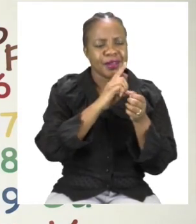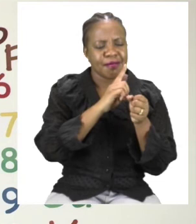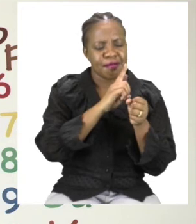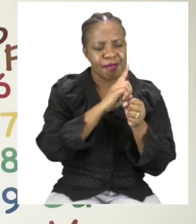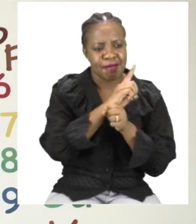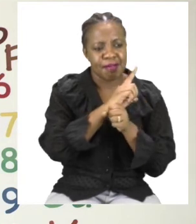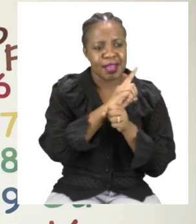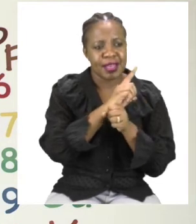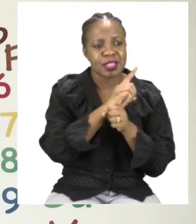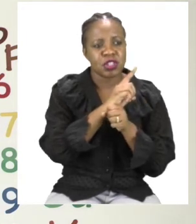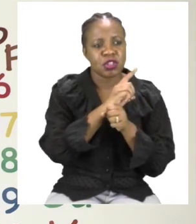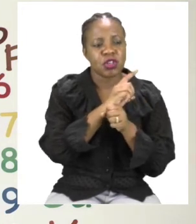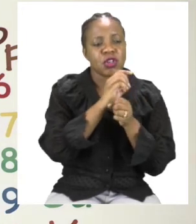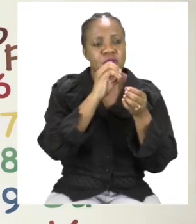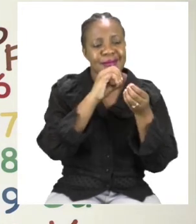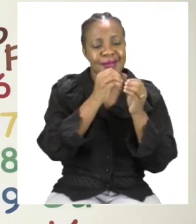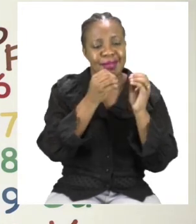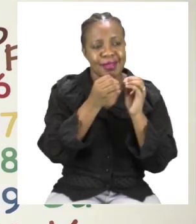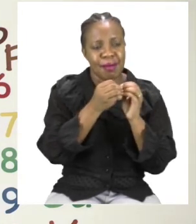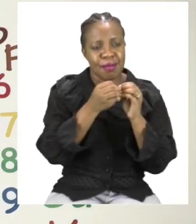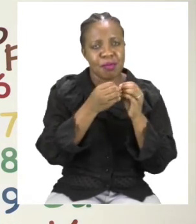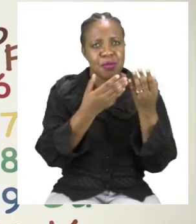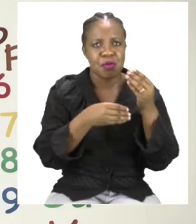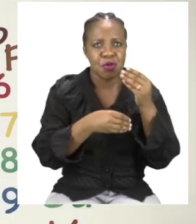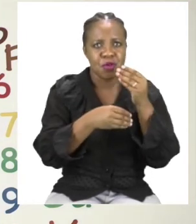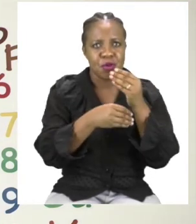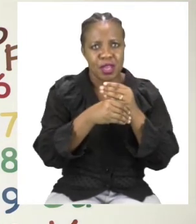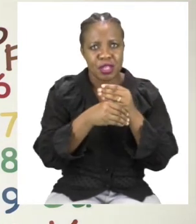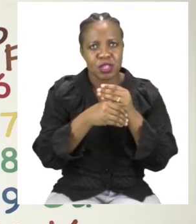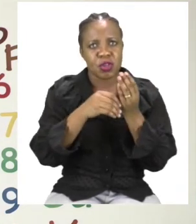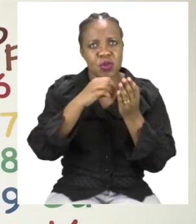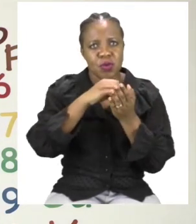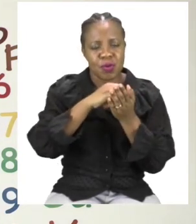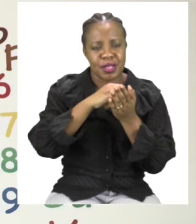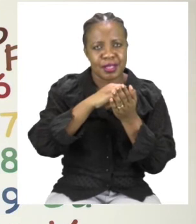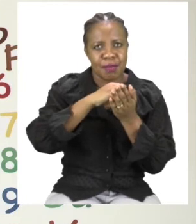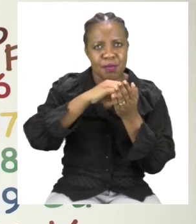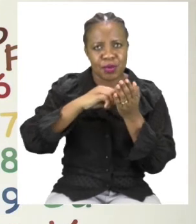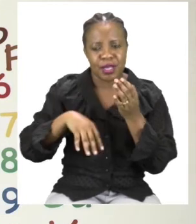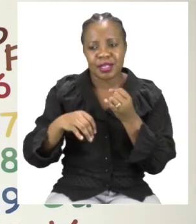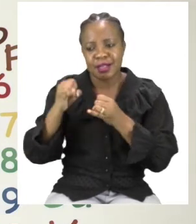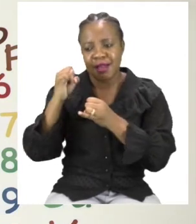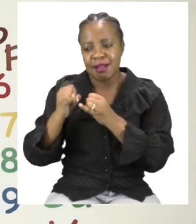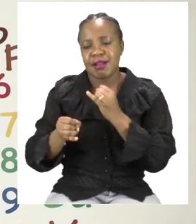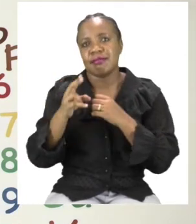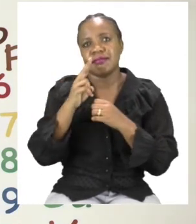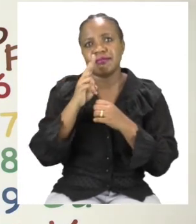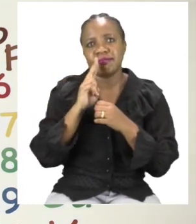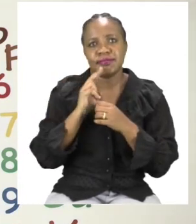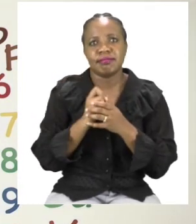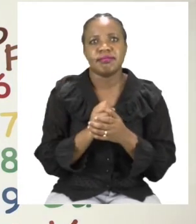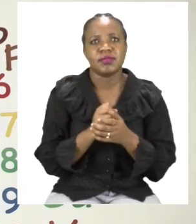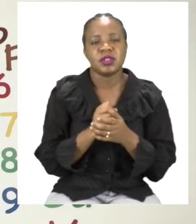one to the answer here to find your missing number. It is all about